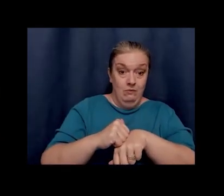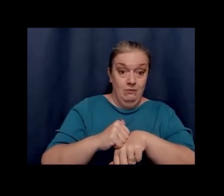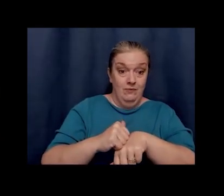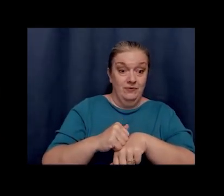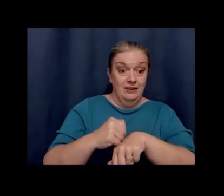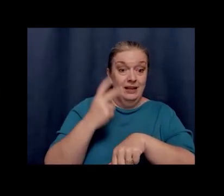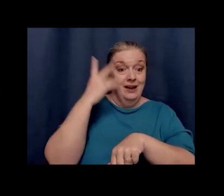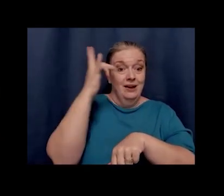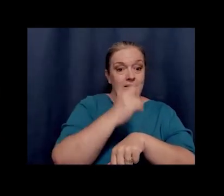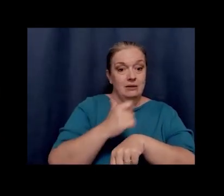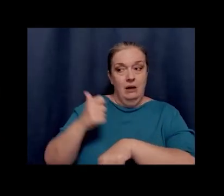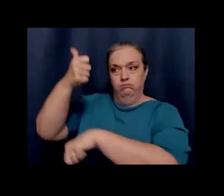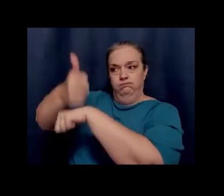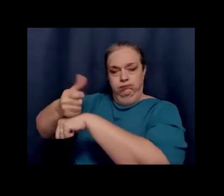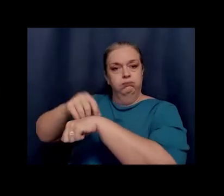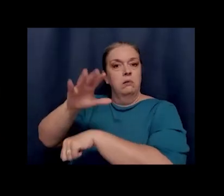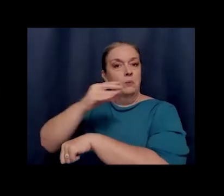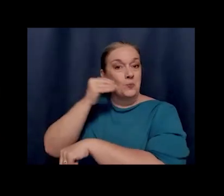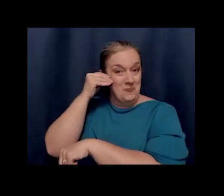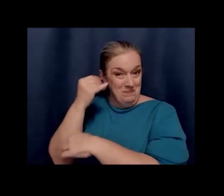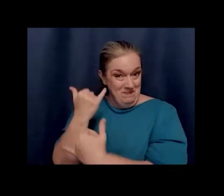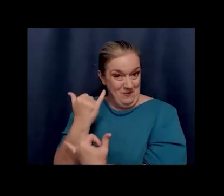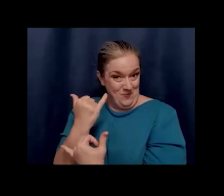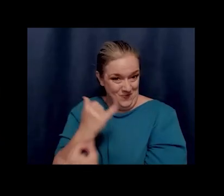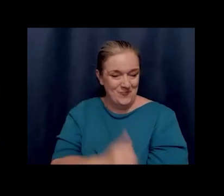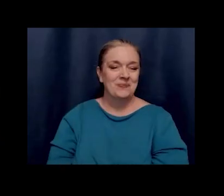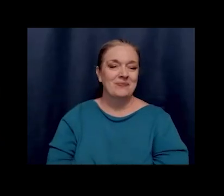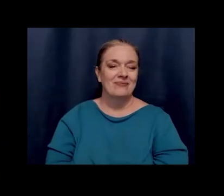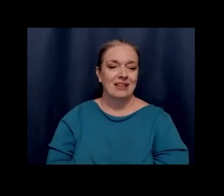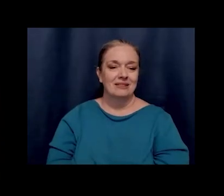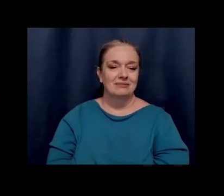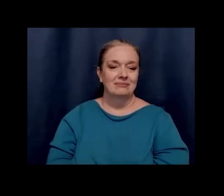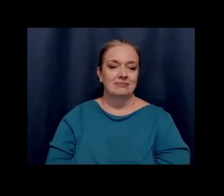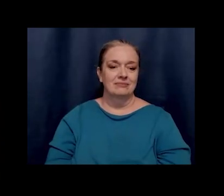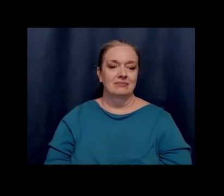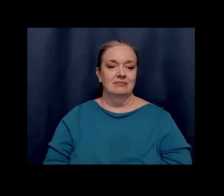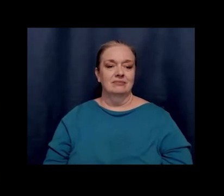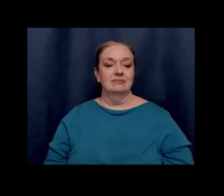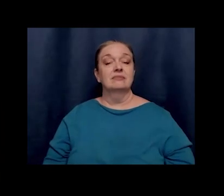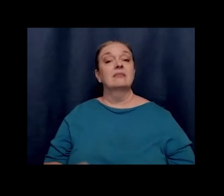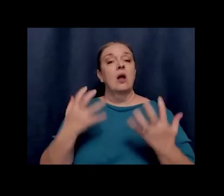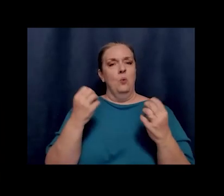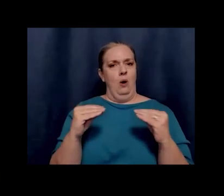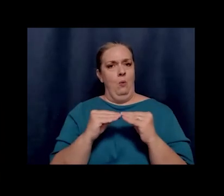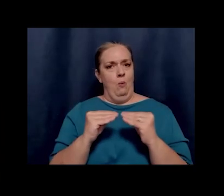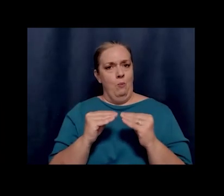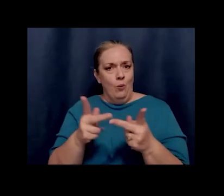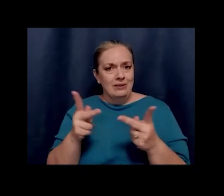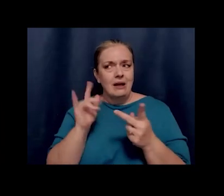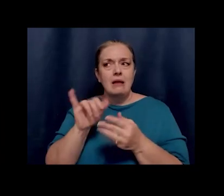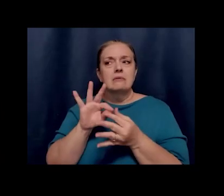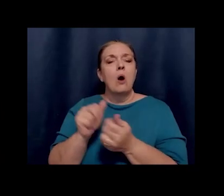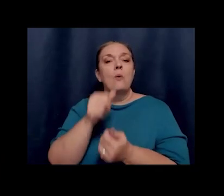piece on the mantle of his preserved home today. We continue to seek sites, more sites associated with